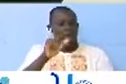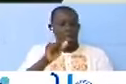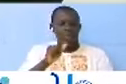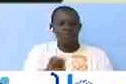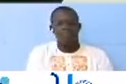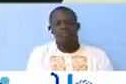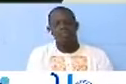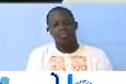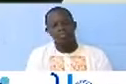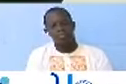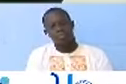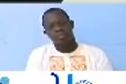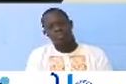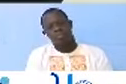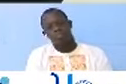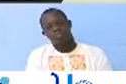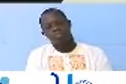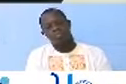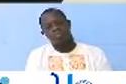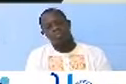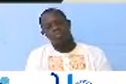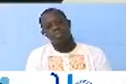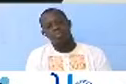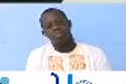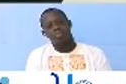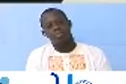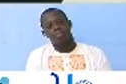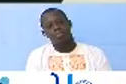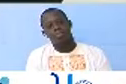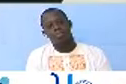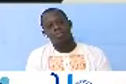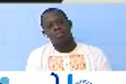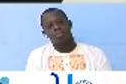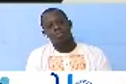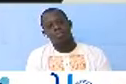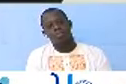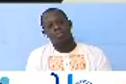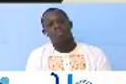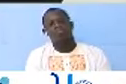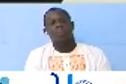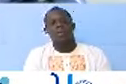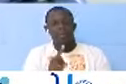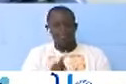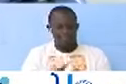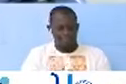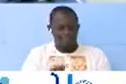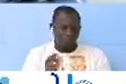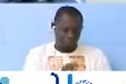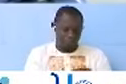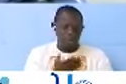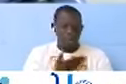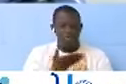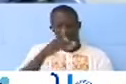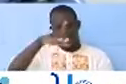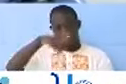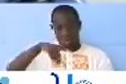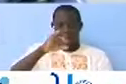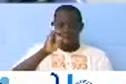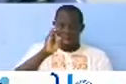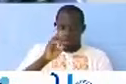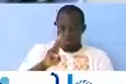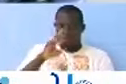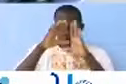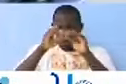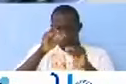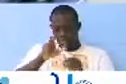kamol kau mol dan dan ke nari NIA. Paral begele. There were paramilitary officers. Ani namol lebe begi. And